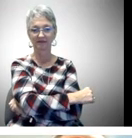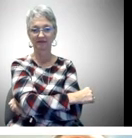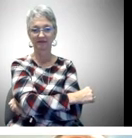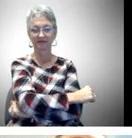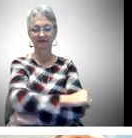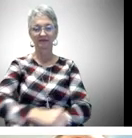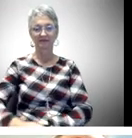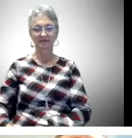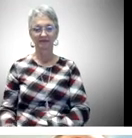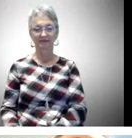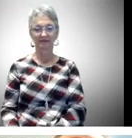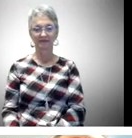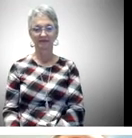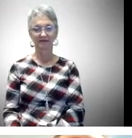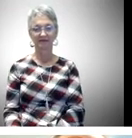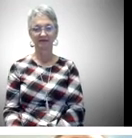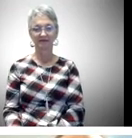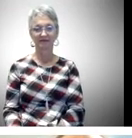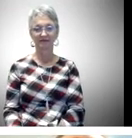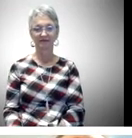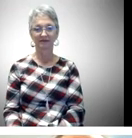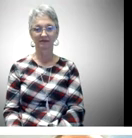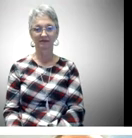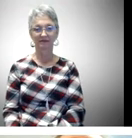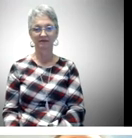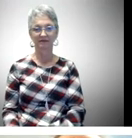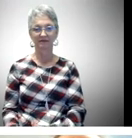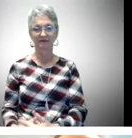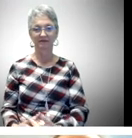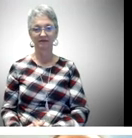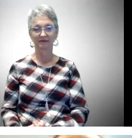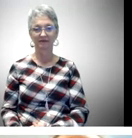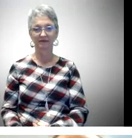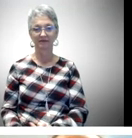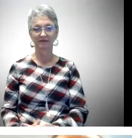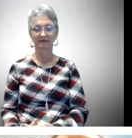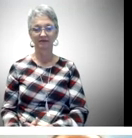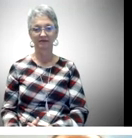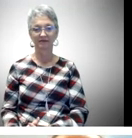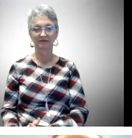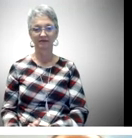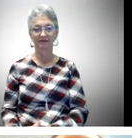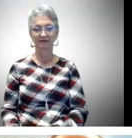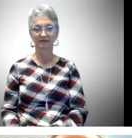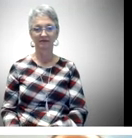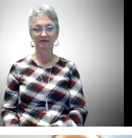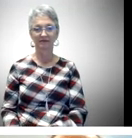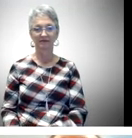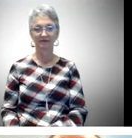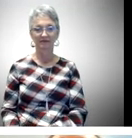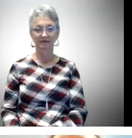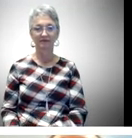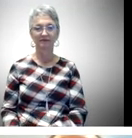this. And so when the law first passed in 2015, I wasn't on the bandwagon trying to get all the supported decision-making agreements